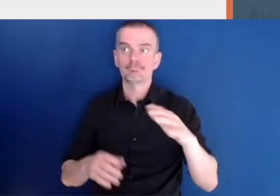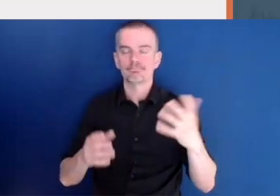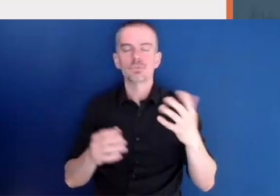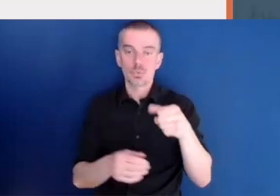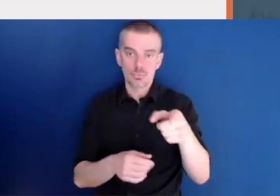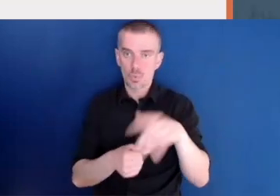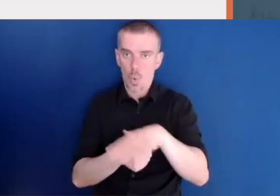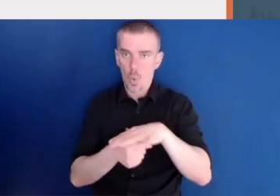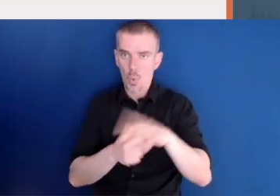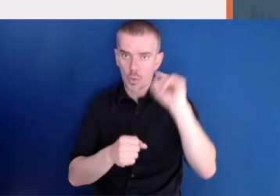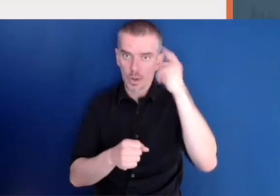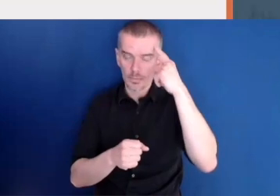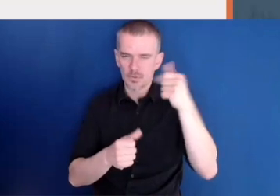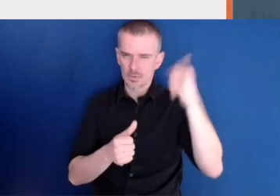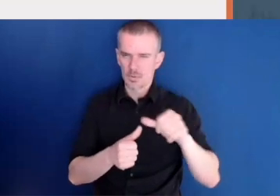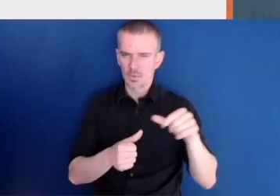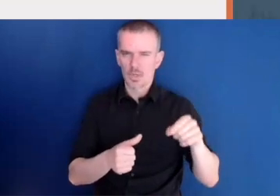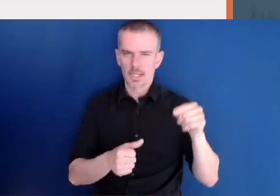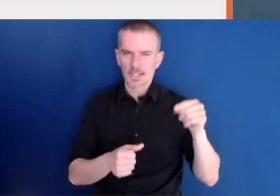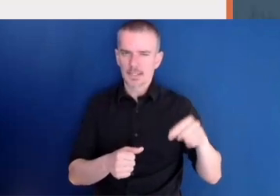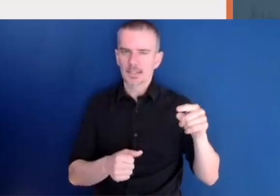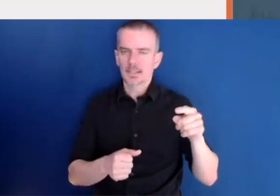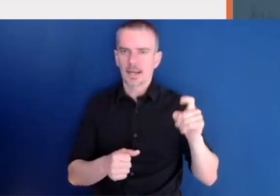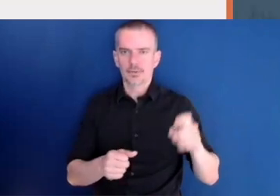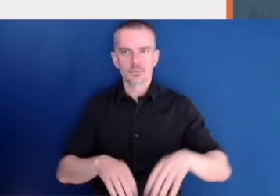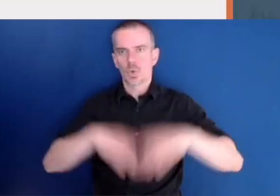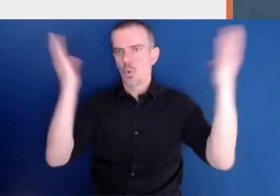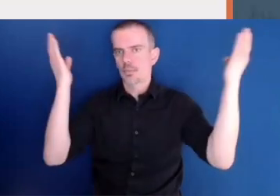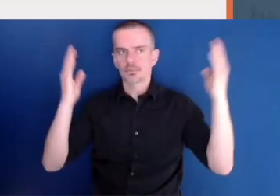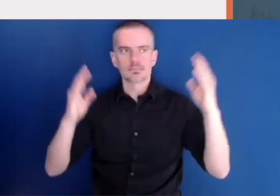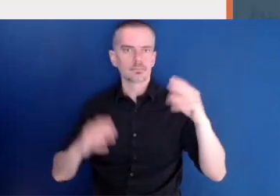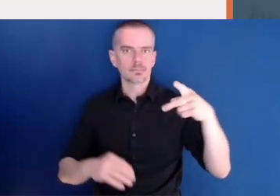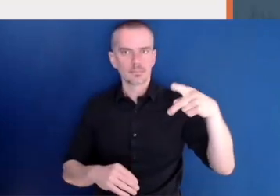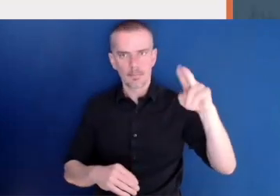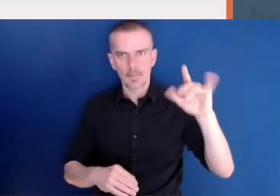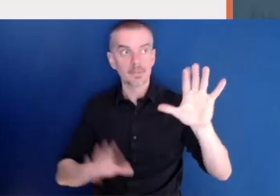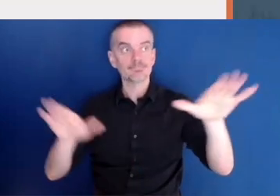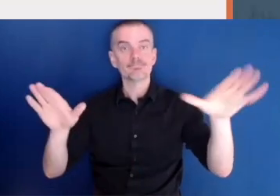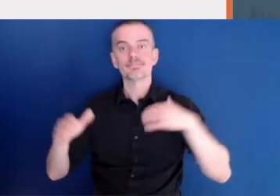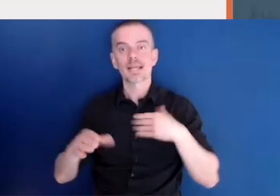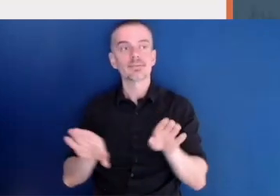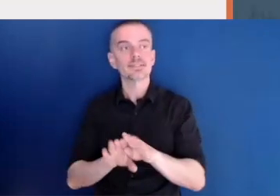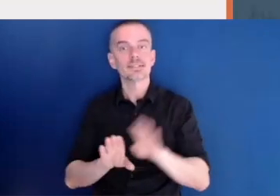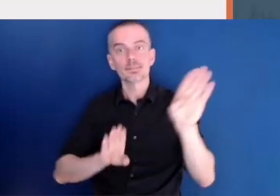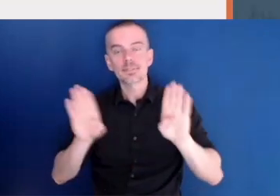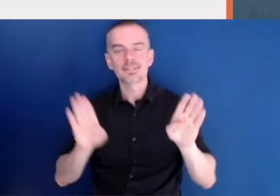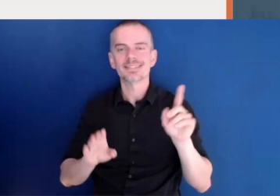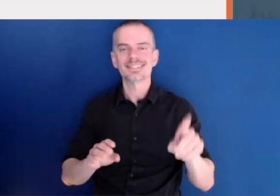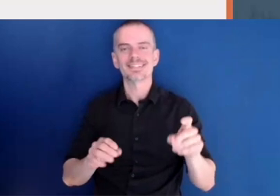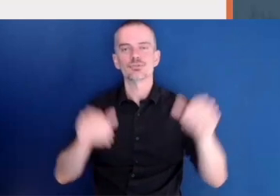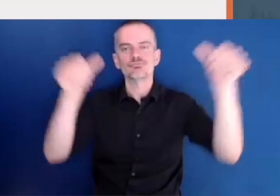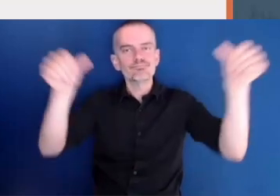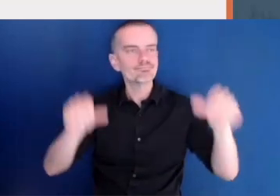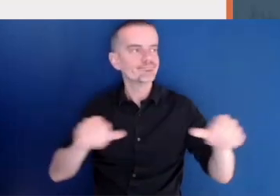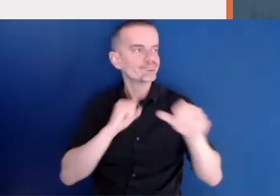you're a local government, remember this has to be done out in the public. We need to kind of release advertisements